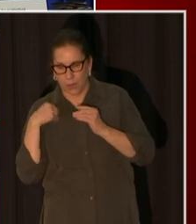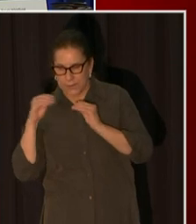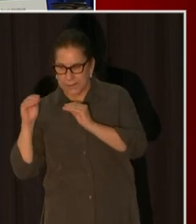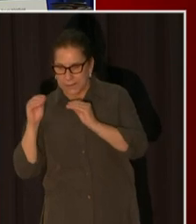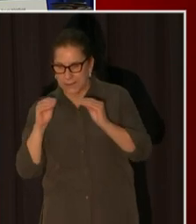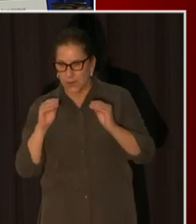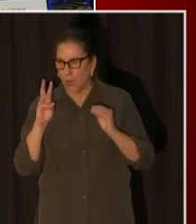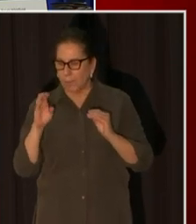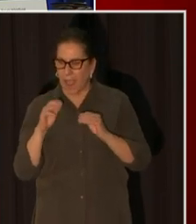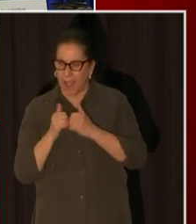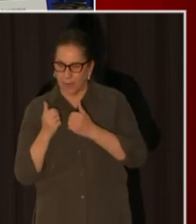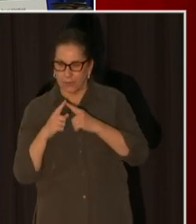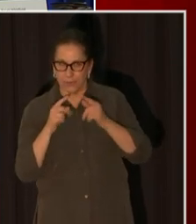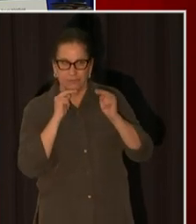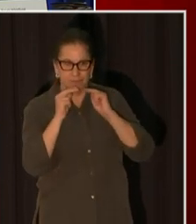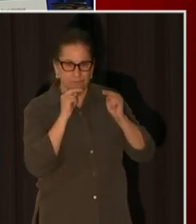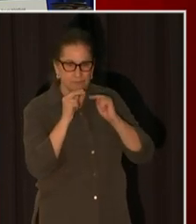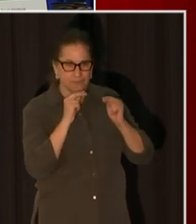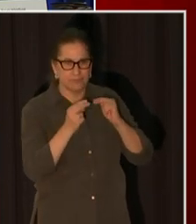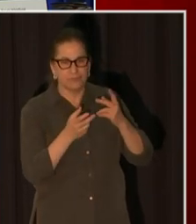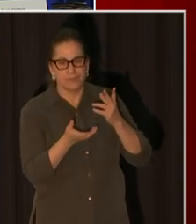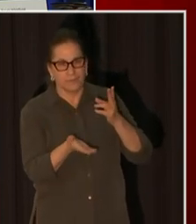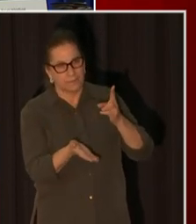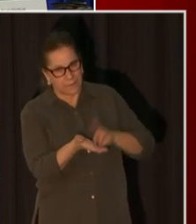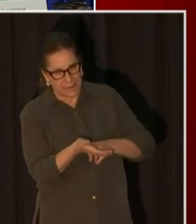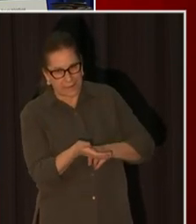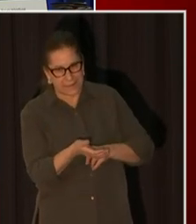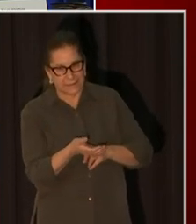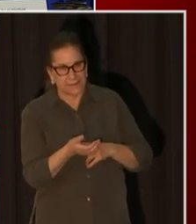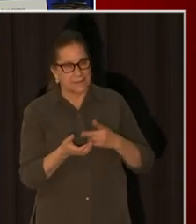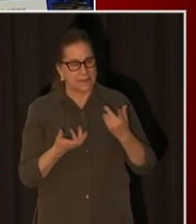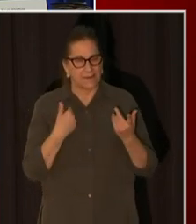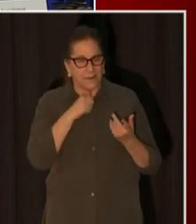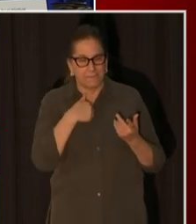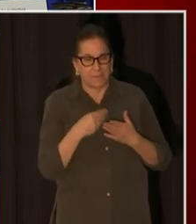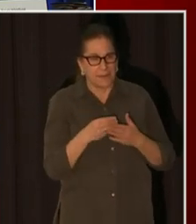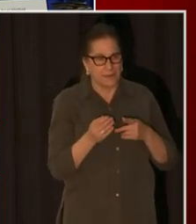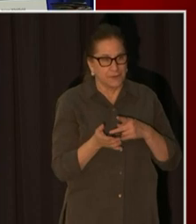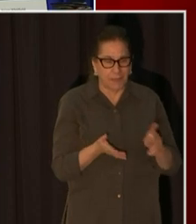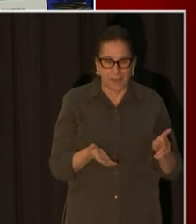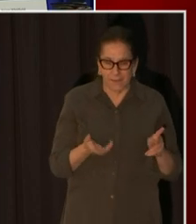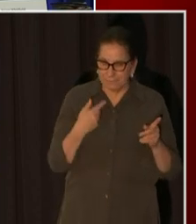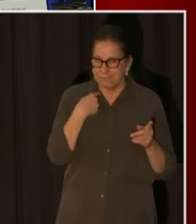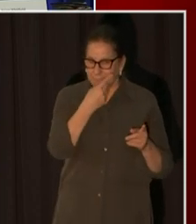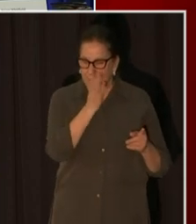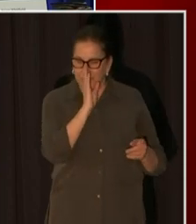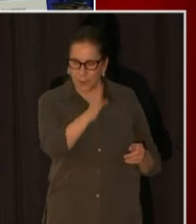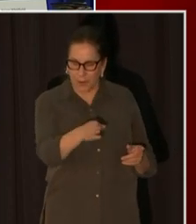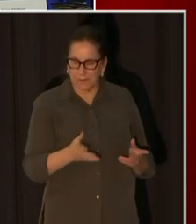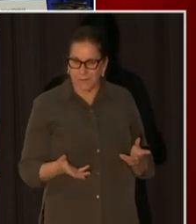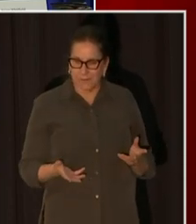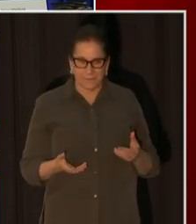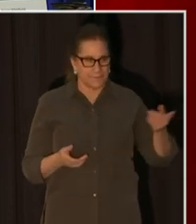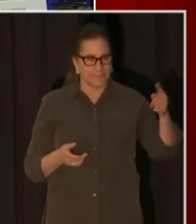so that they use CBE certified businesses. So those are some ways that we're